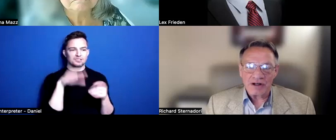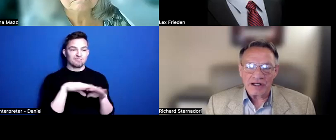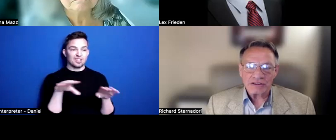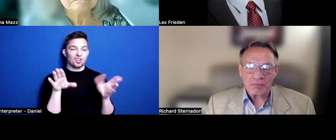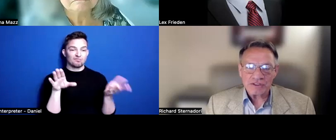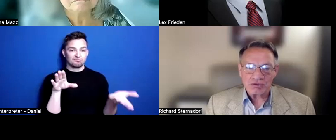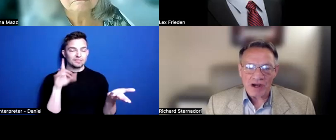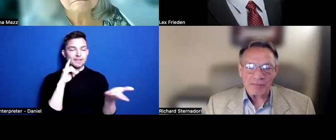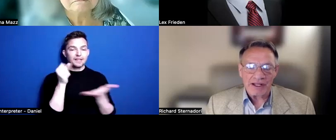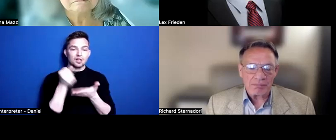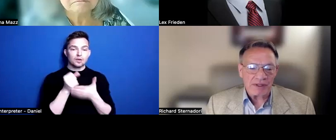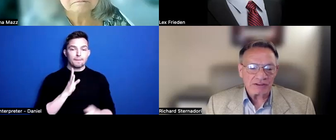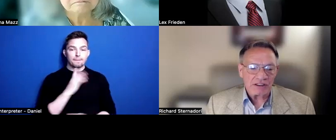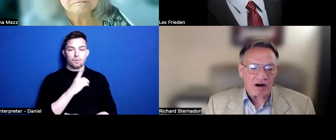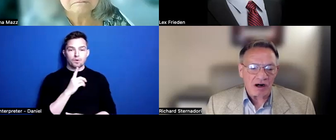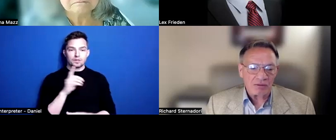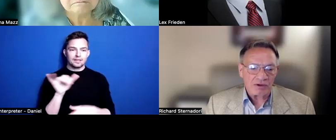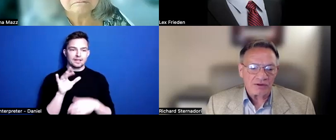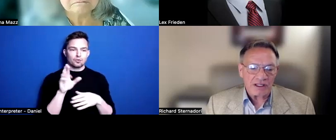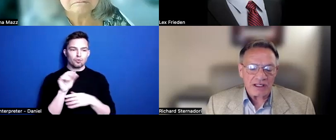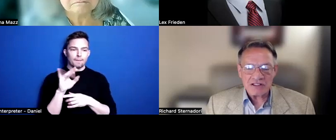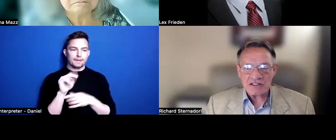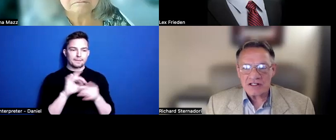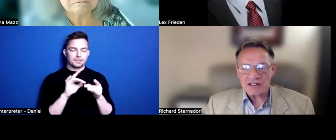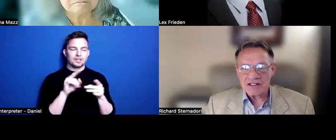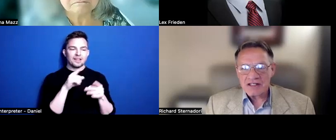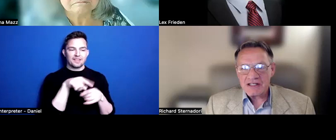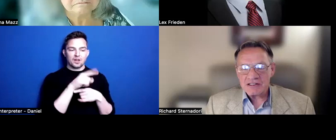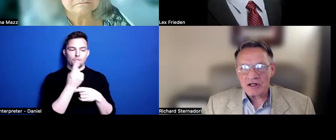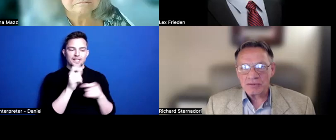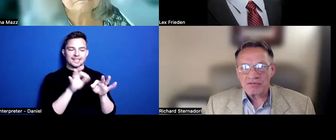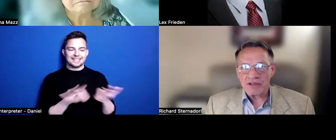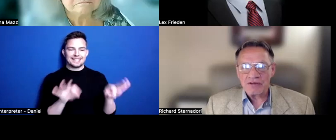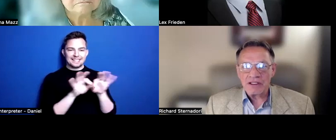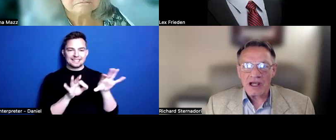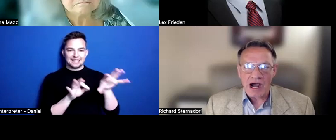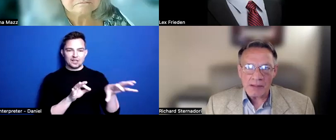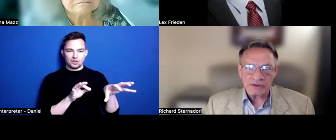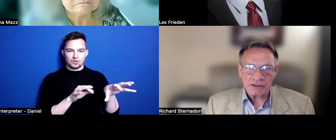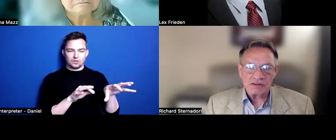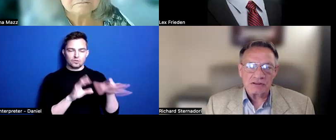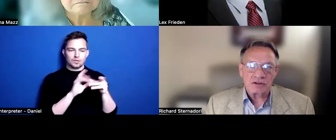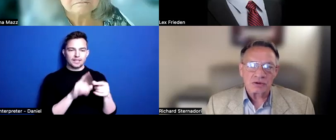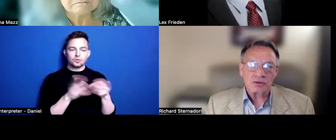think the accreditation boards, as Robin had mentioned, are one of the keys here in terms of giving the option to